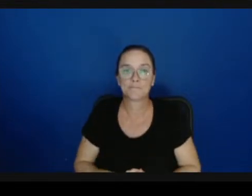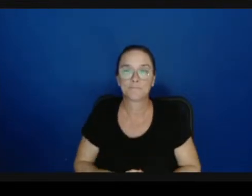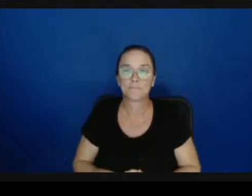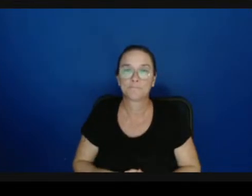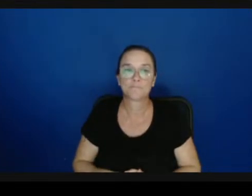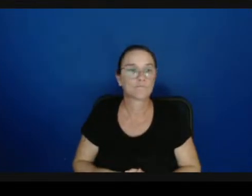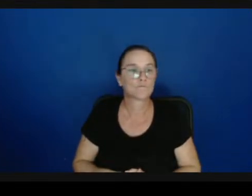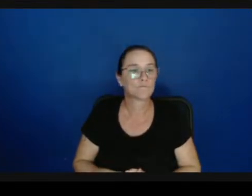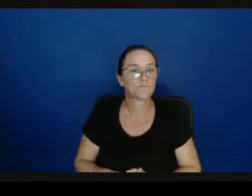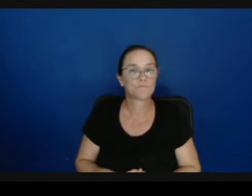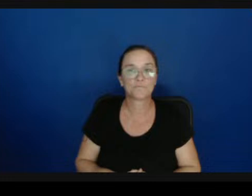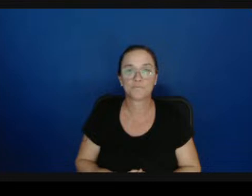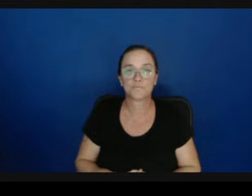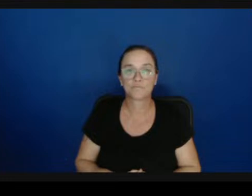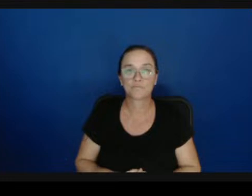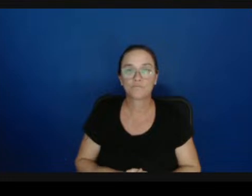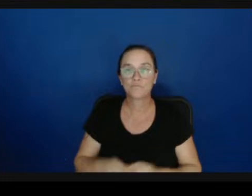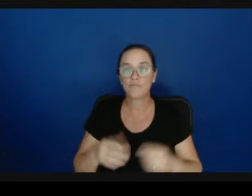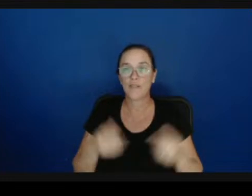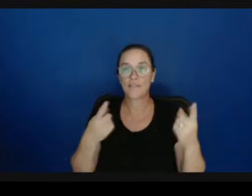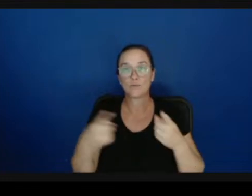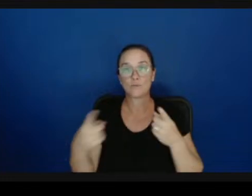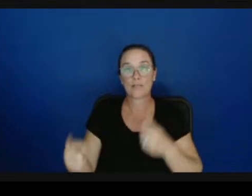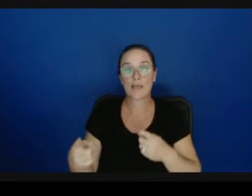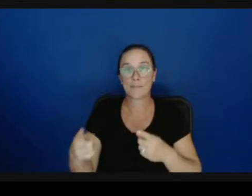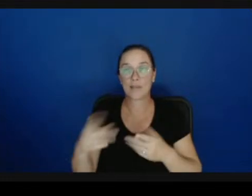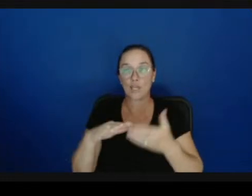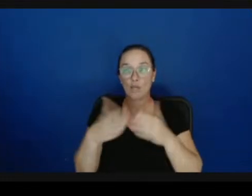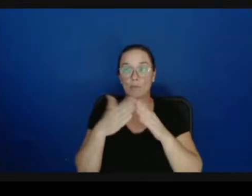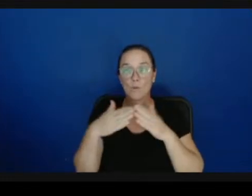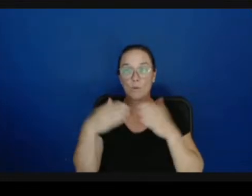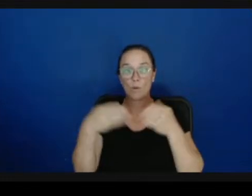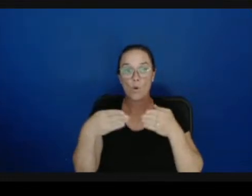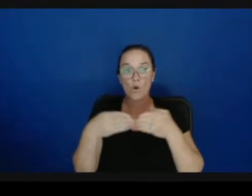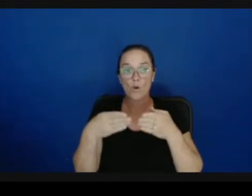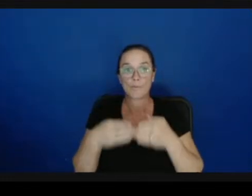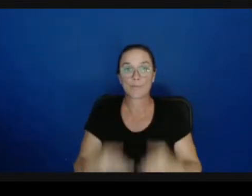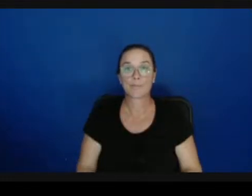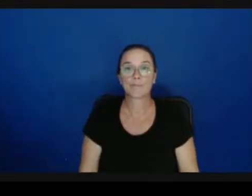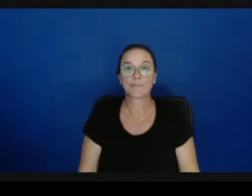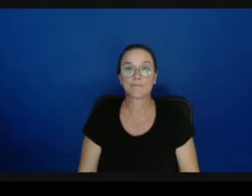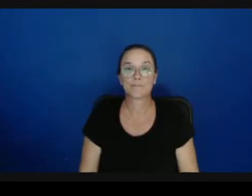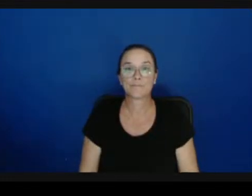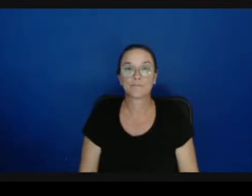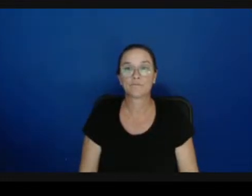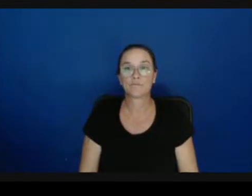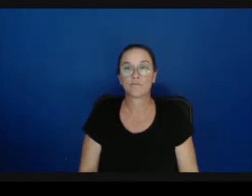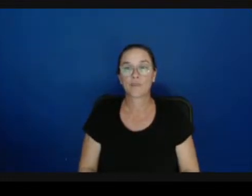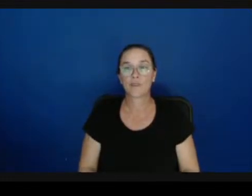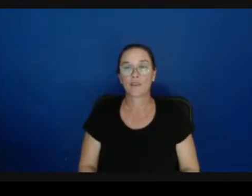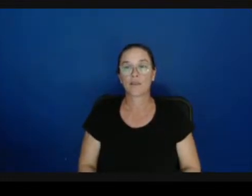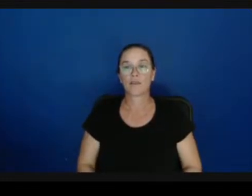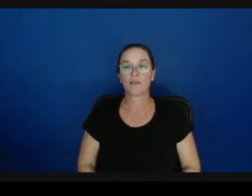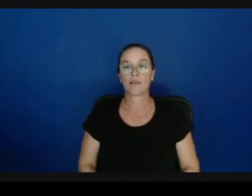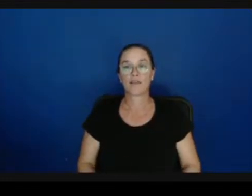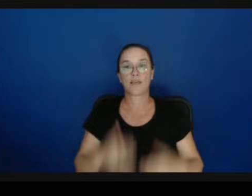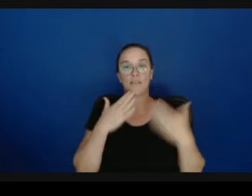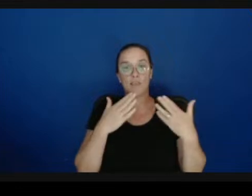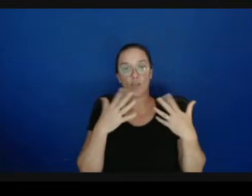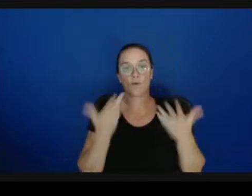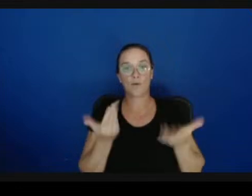All right. And that's what we got. That's our community corner. All right. Well, thank you, Lou. I did want to just again